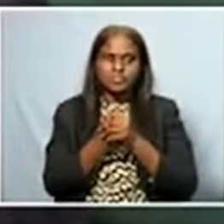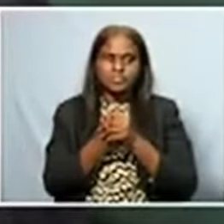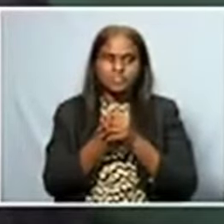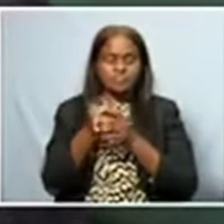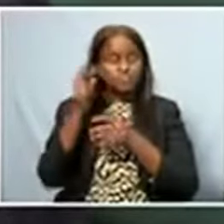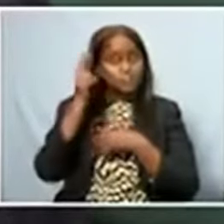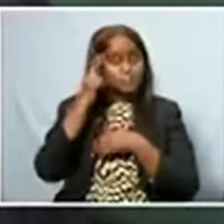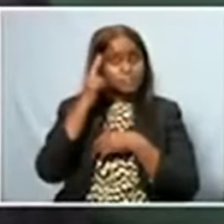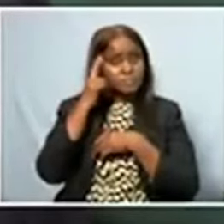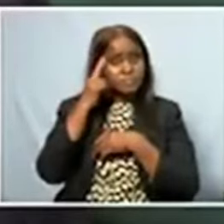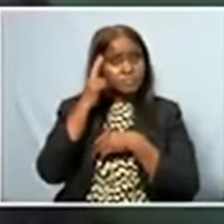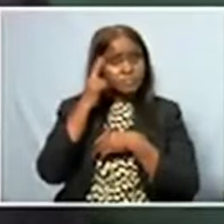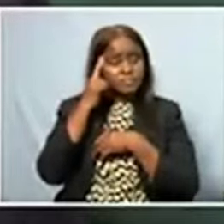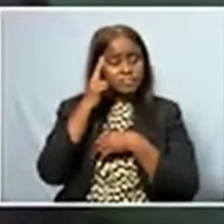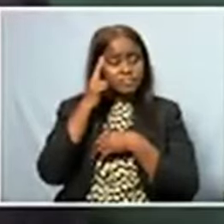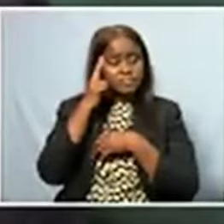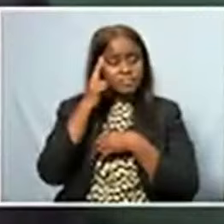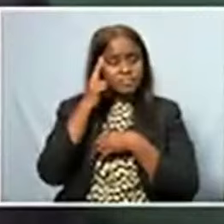Remember,